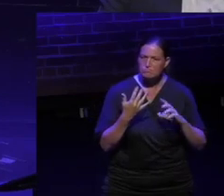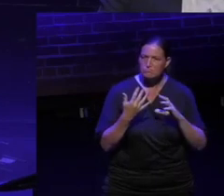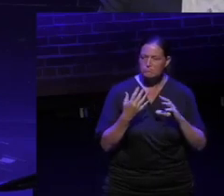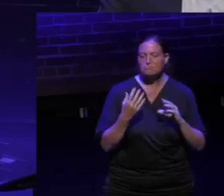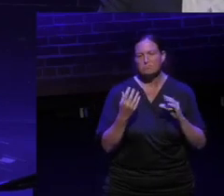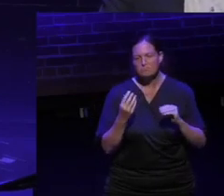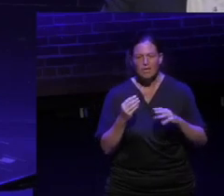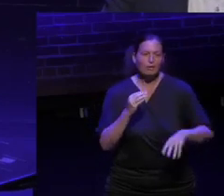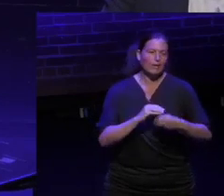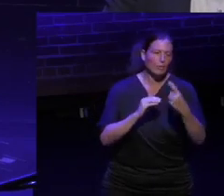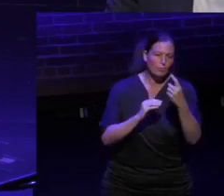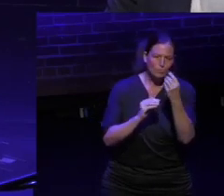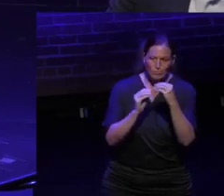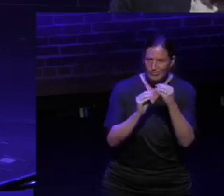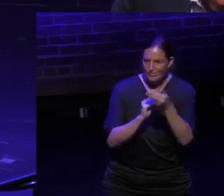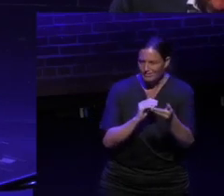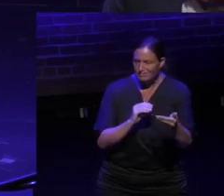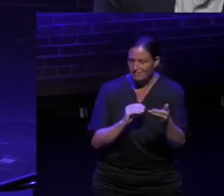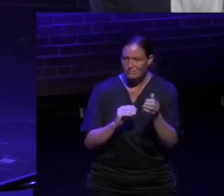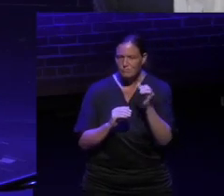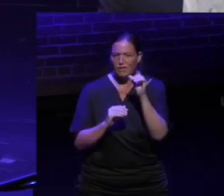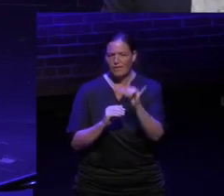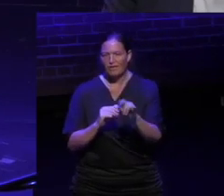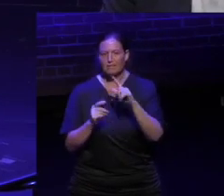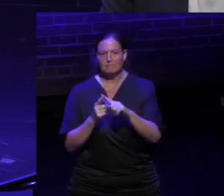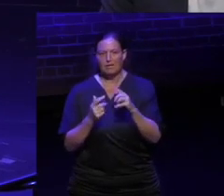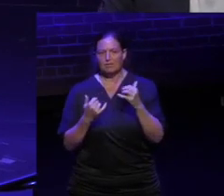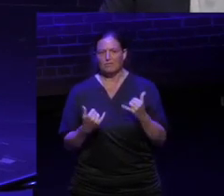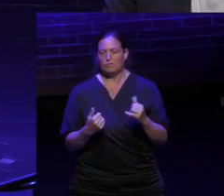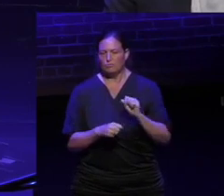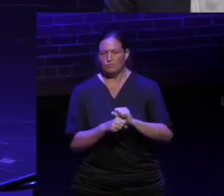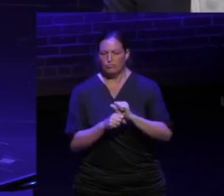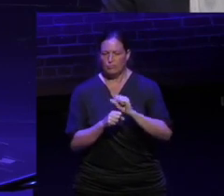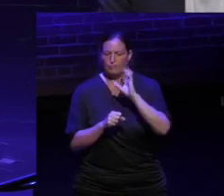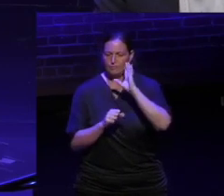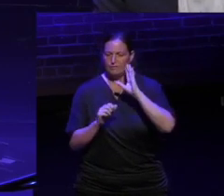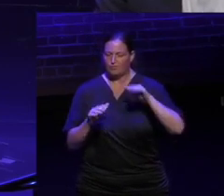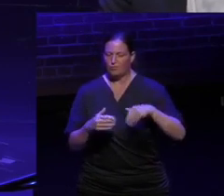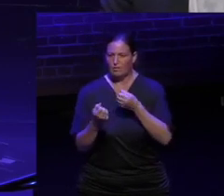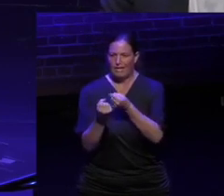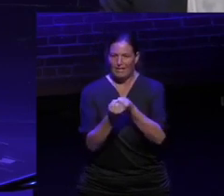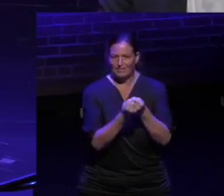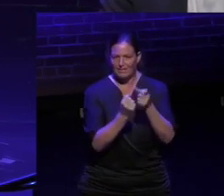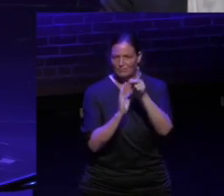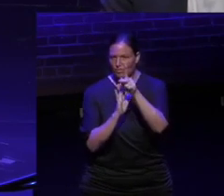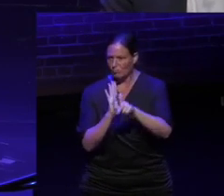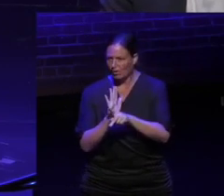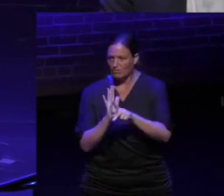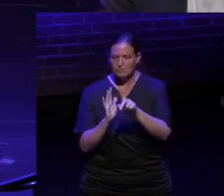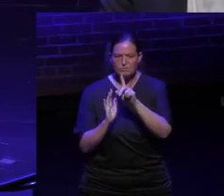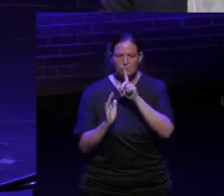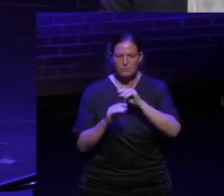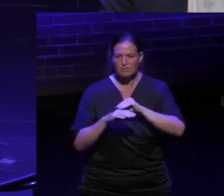I'll say one other thing, because that is my current job, is focused on advocating for policies that really speak